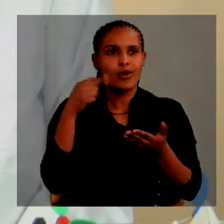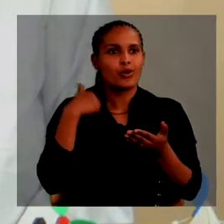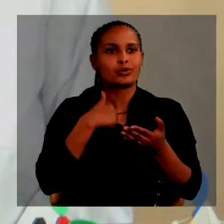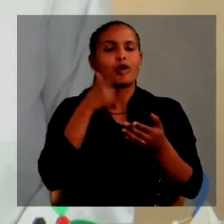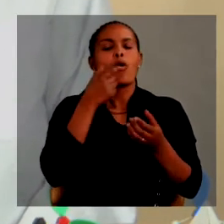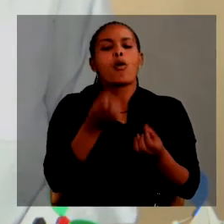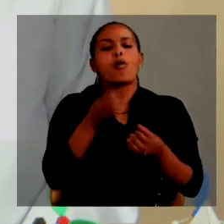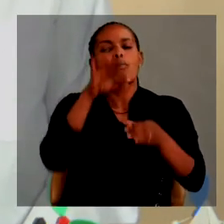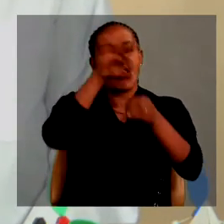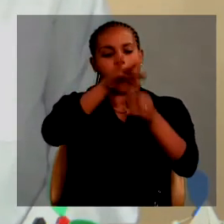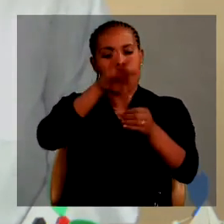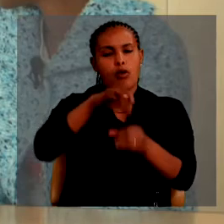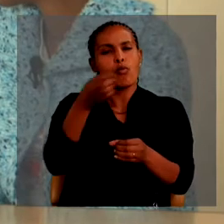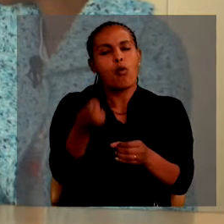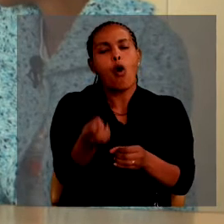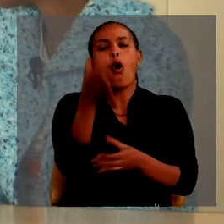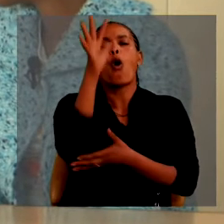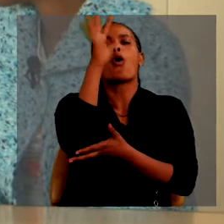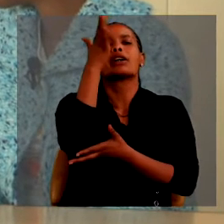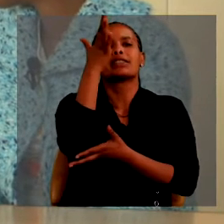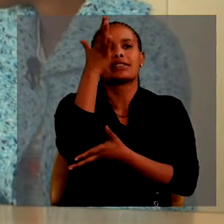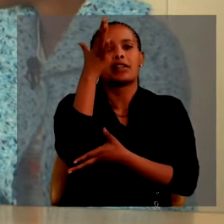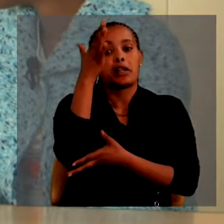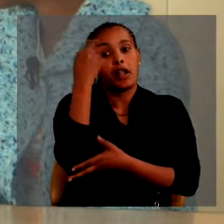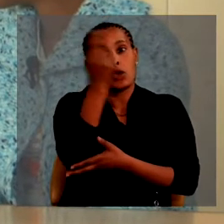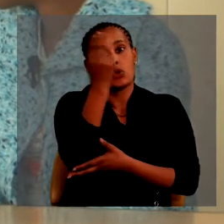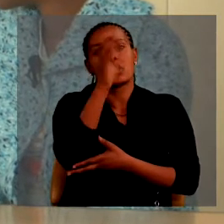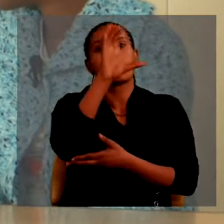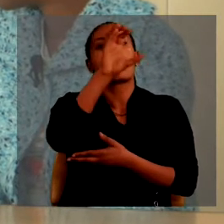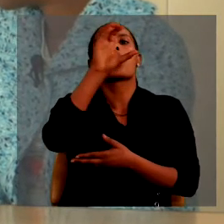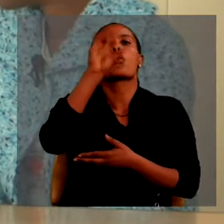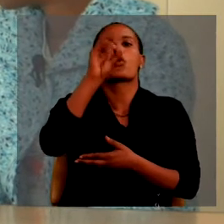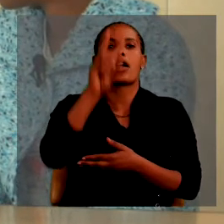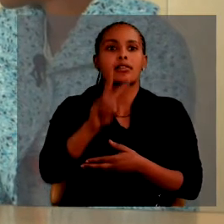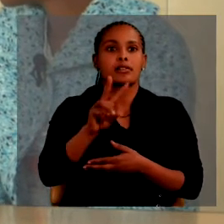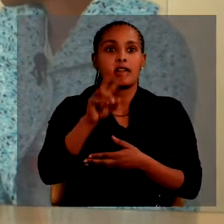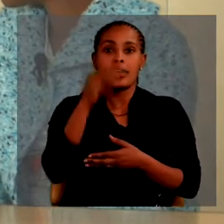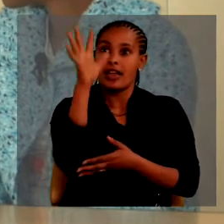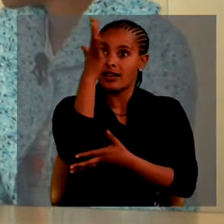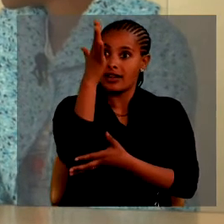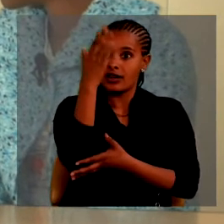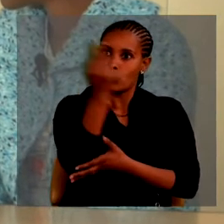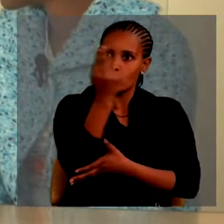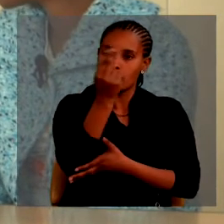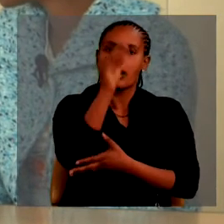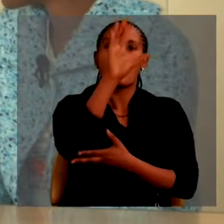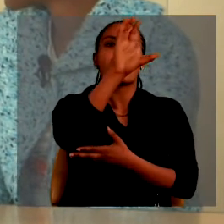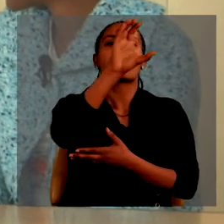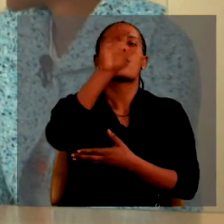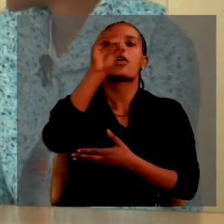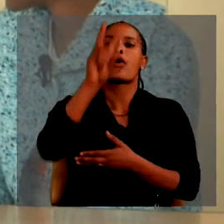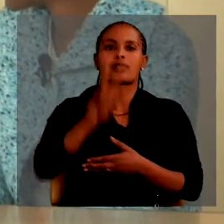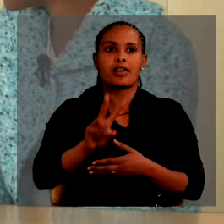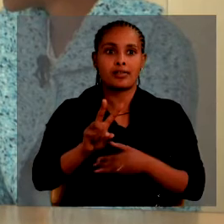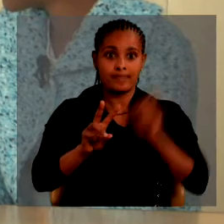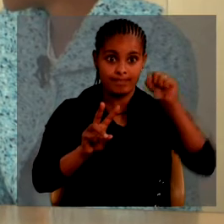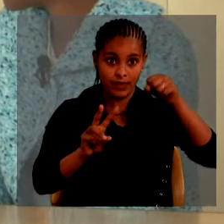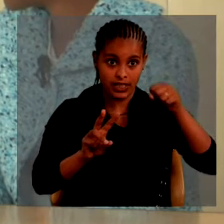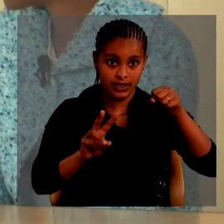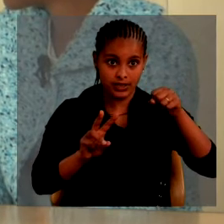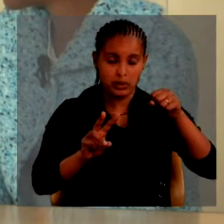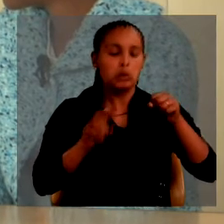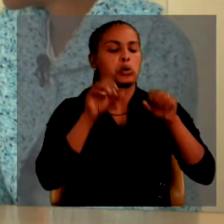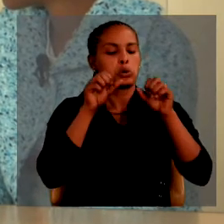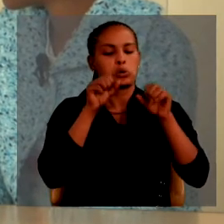plant more trees. Very good. And they use carbon dioxide. Yeah, trees use carbon dioxide.